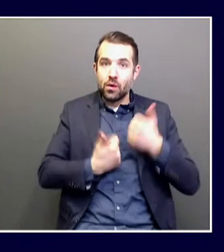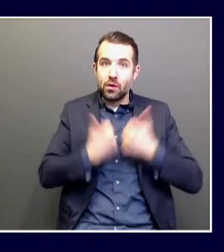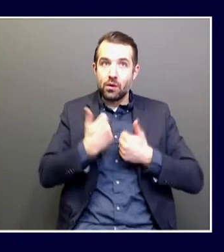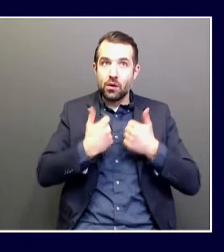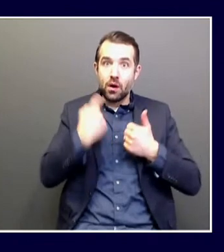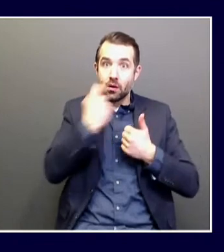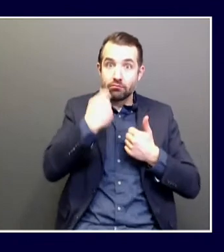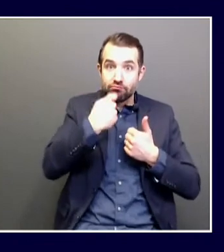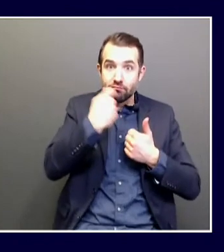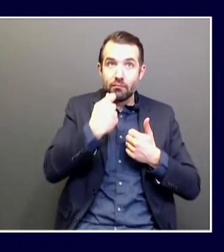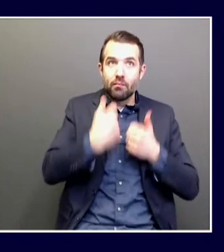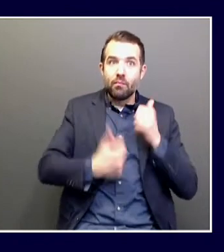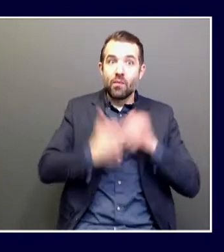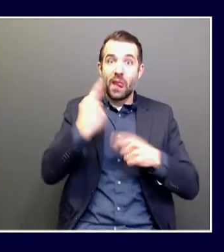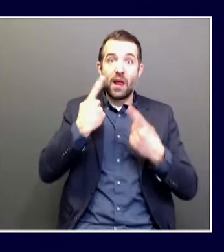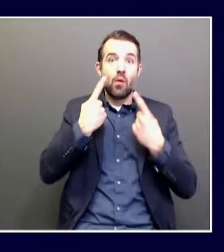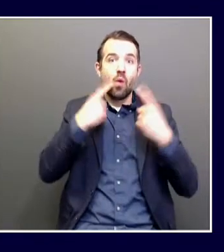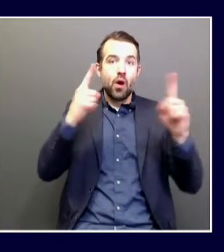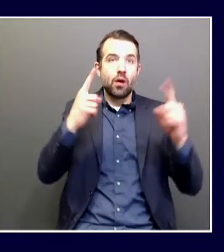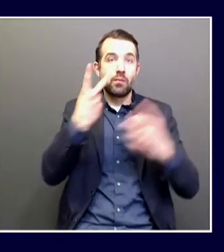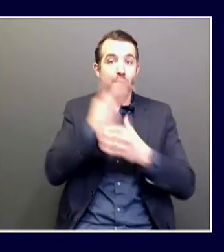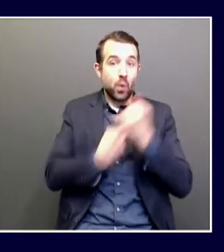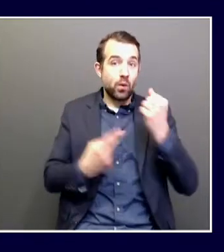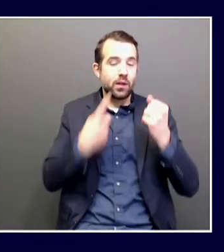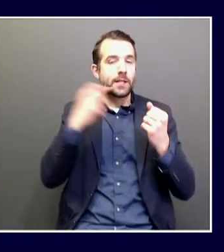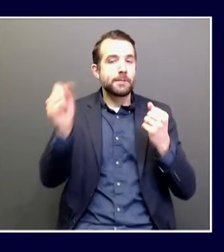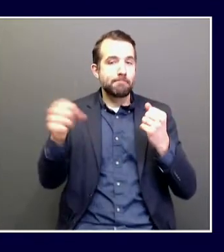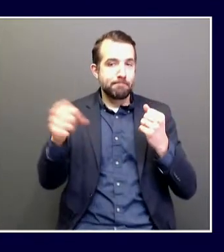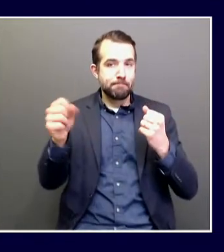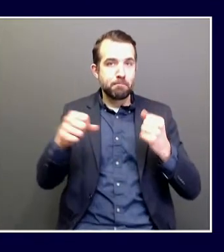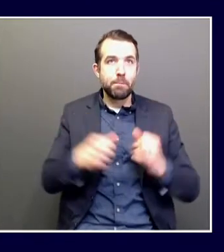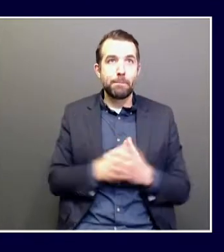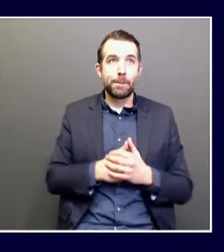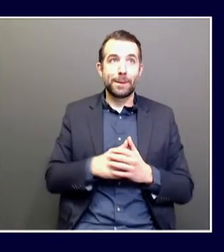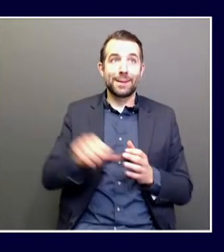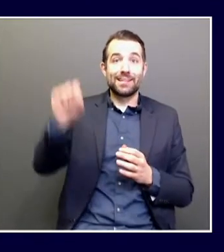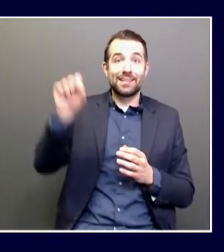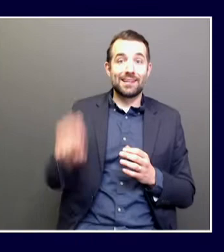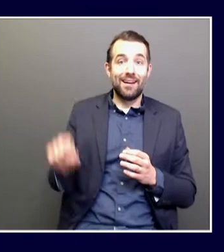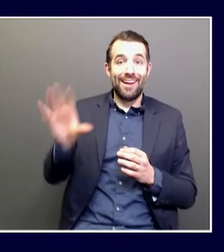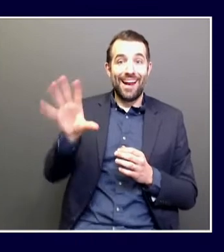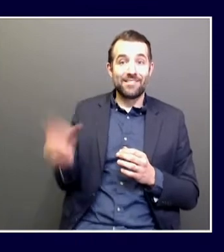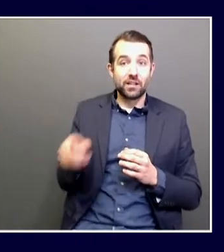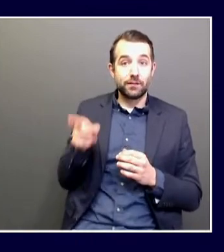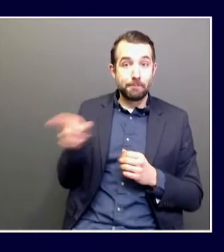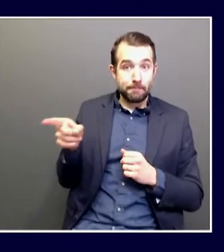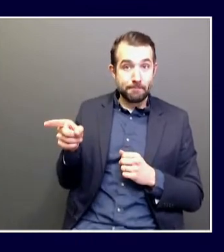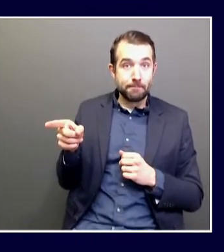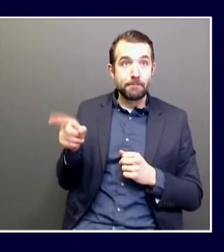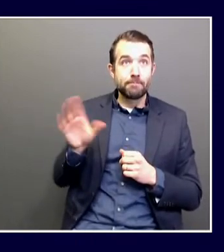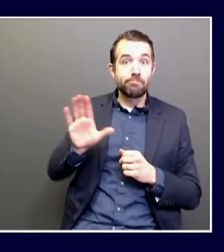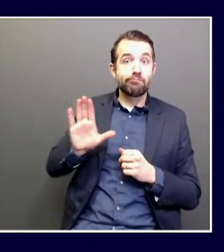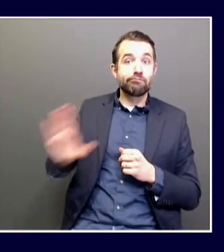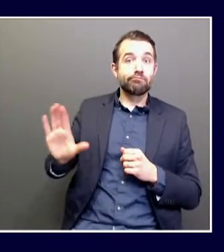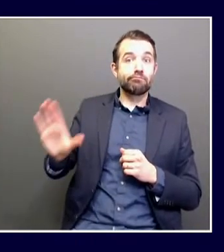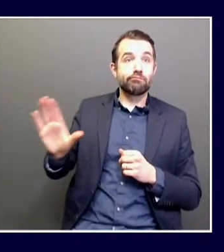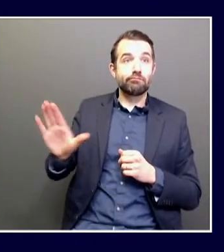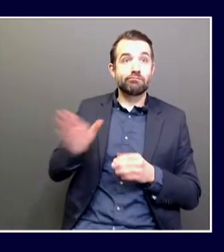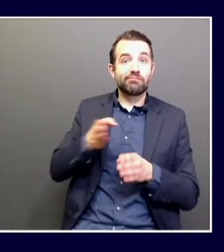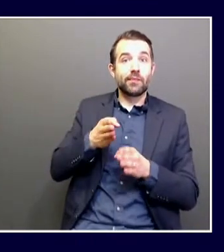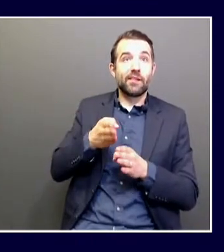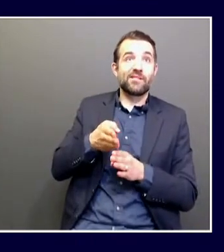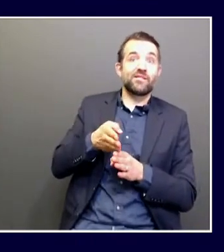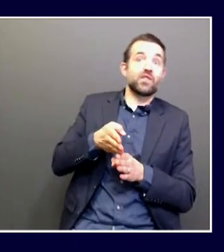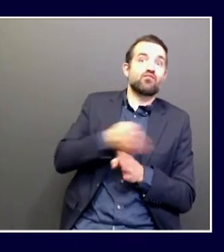long ago, a paper from some South African colleagues was published, a preprint was put online. And the South